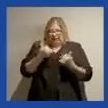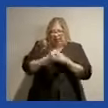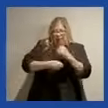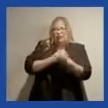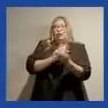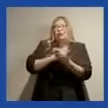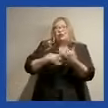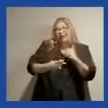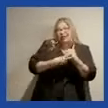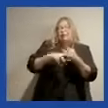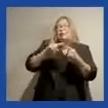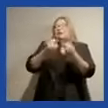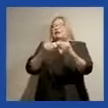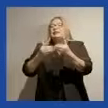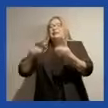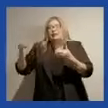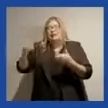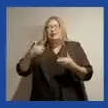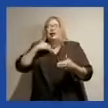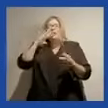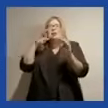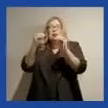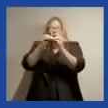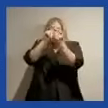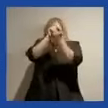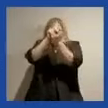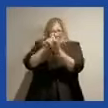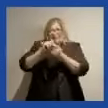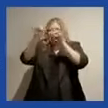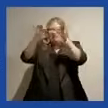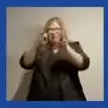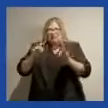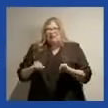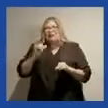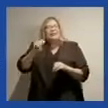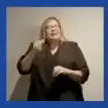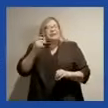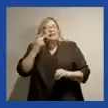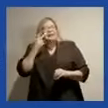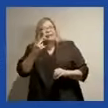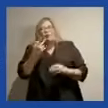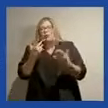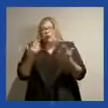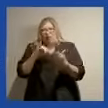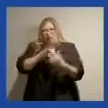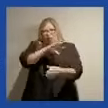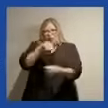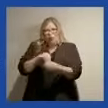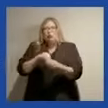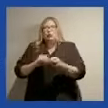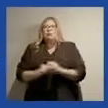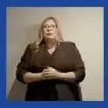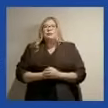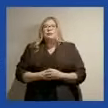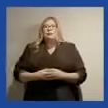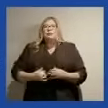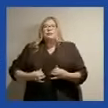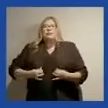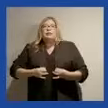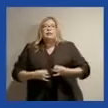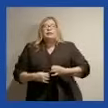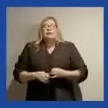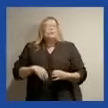ongoing savings. But let's break this down so you can take a look and understand a little bit more of what these things may include, what they do include in terms of the